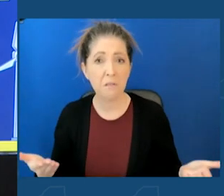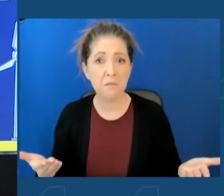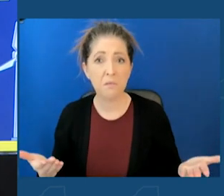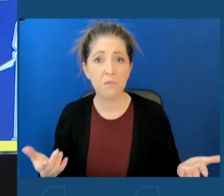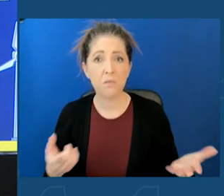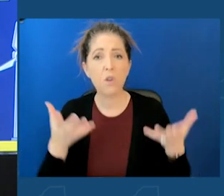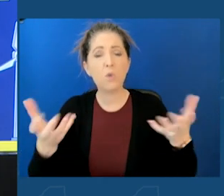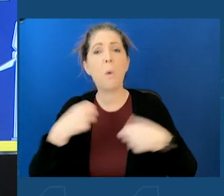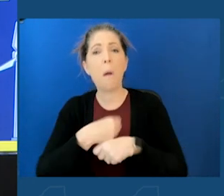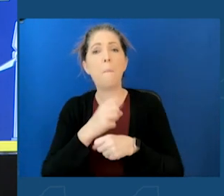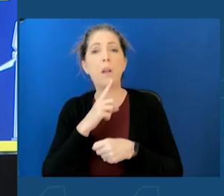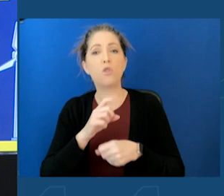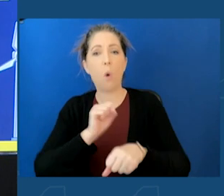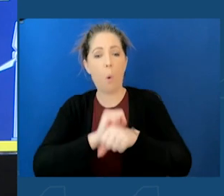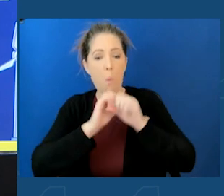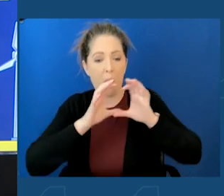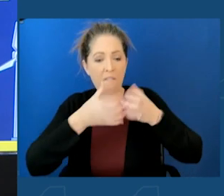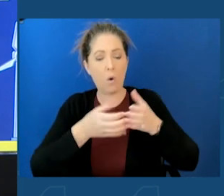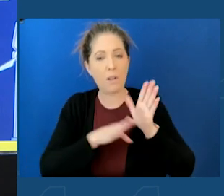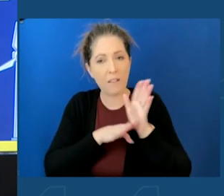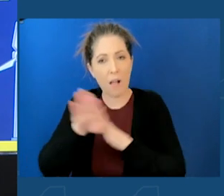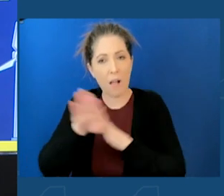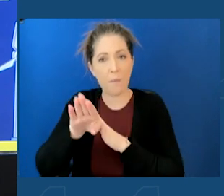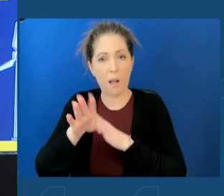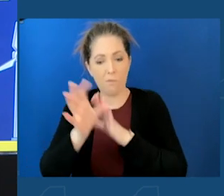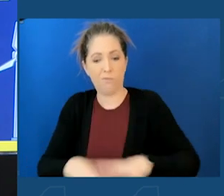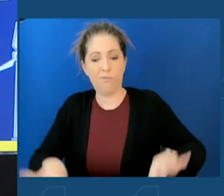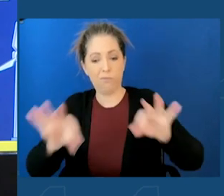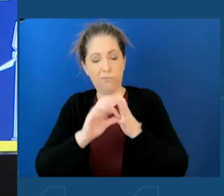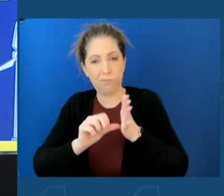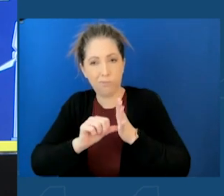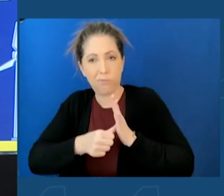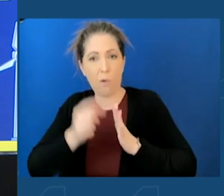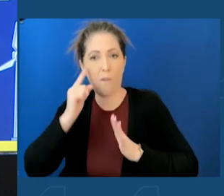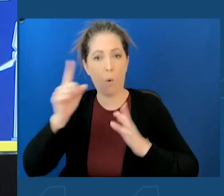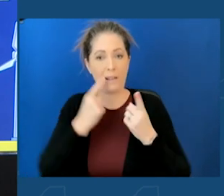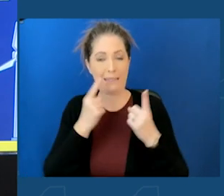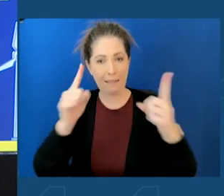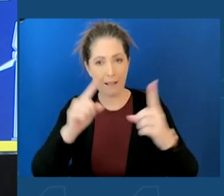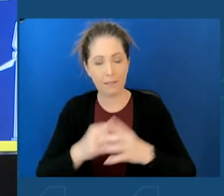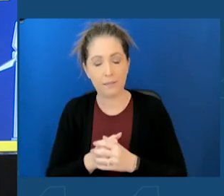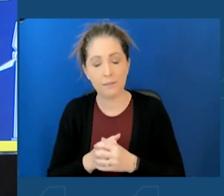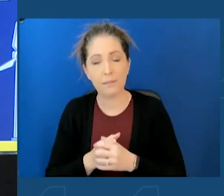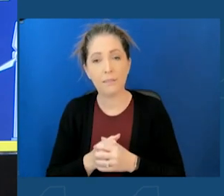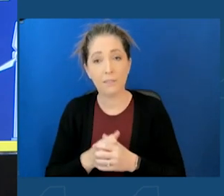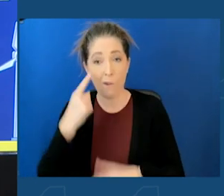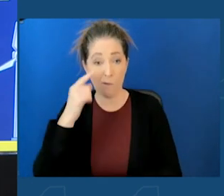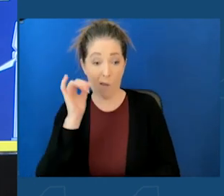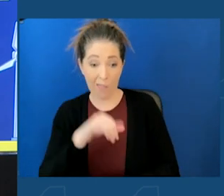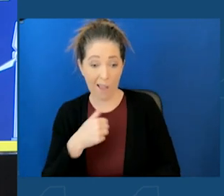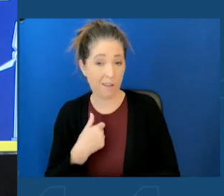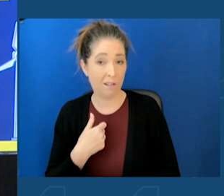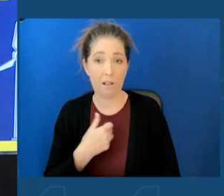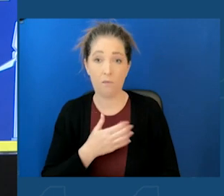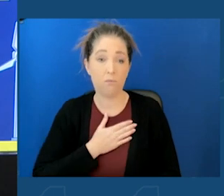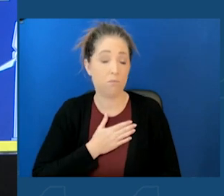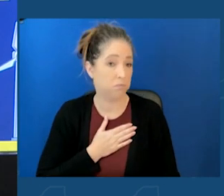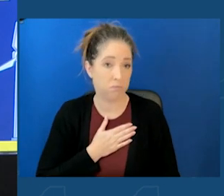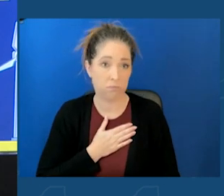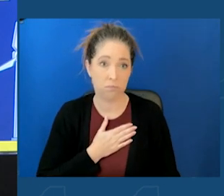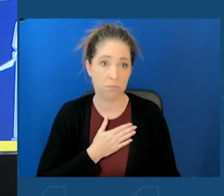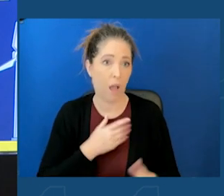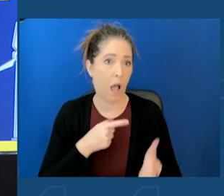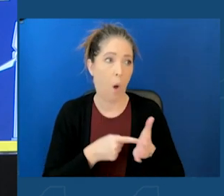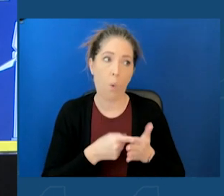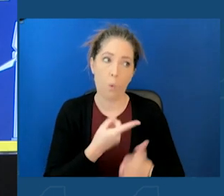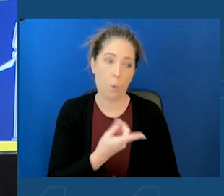that workforce development is the key to making sure that everything is successful. So for that, I am in your great debt for all that